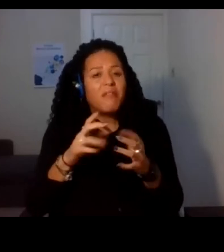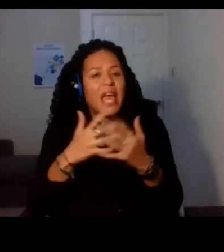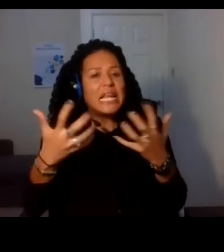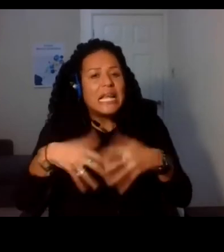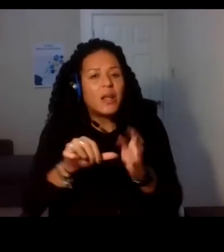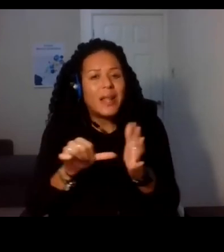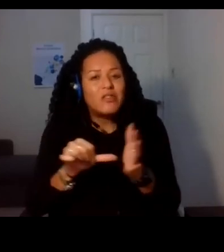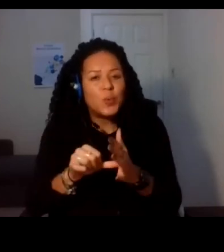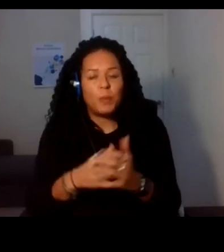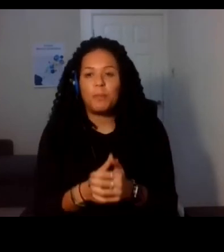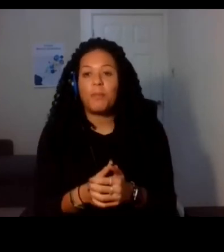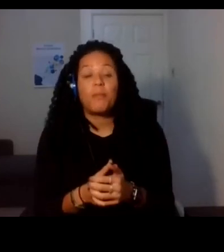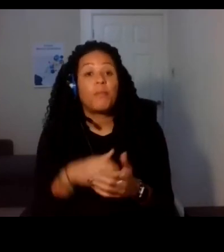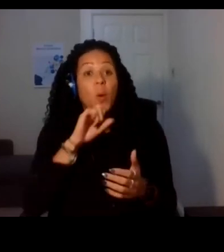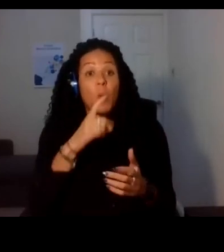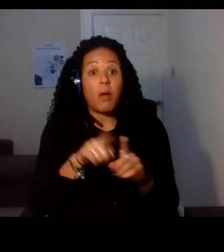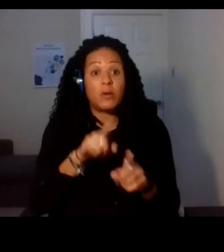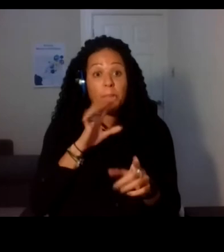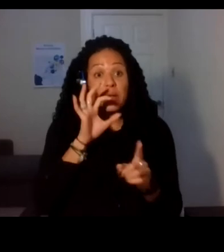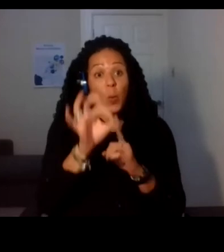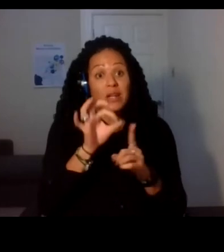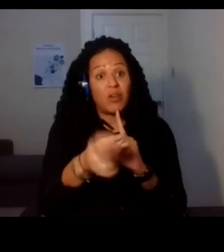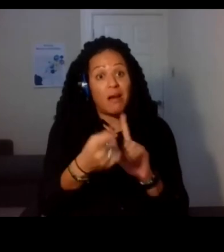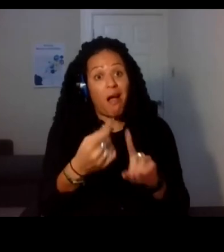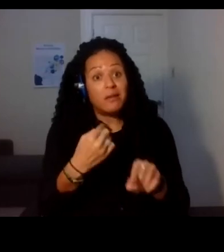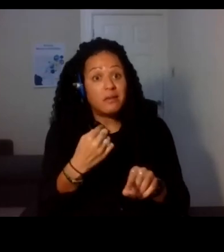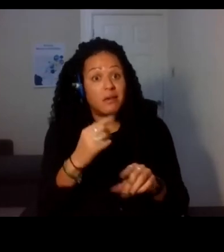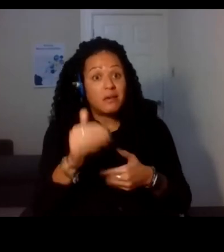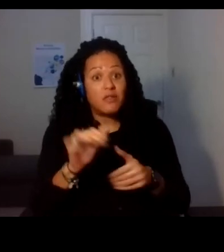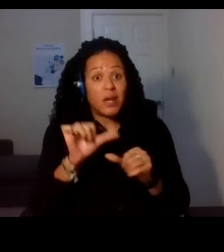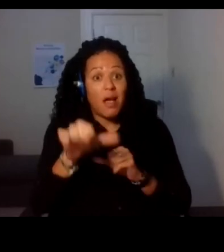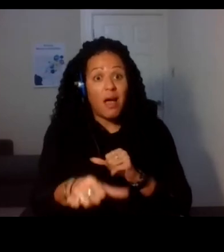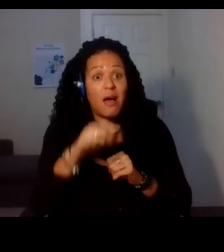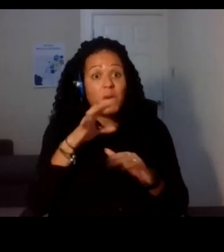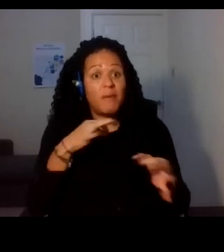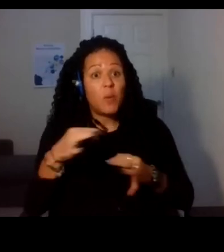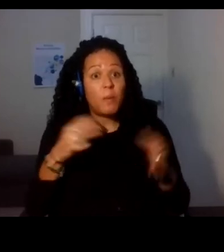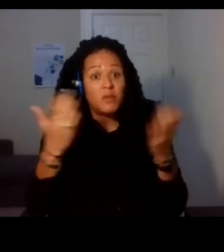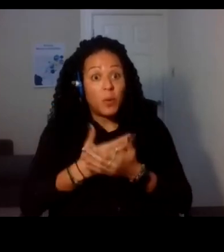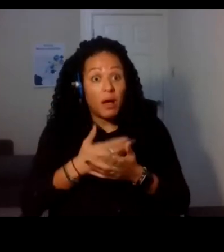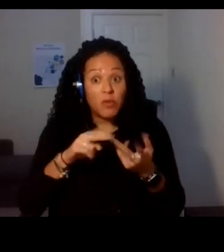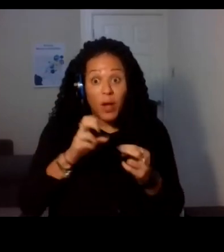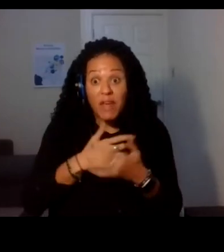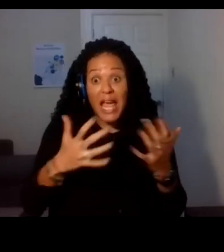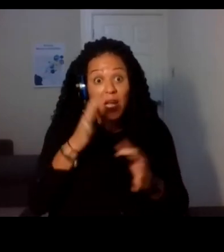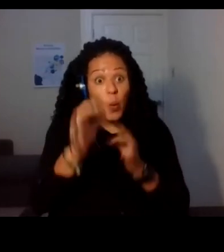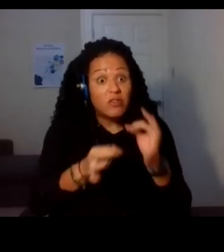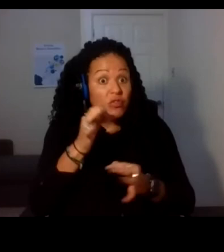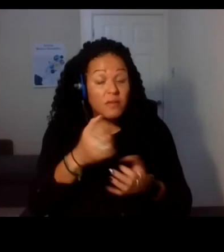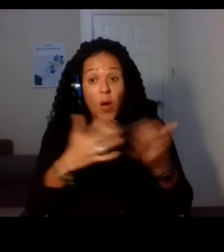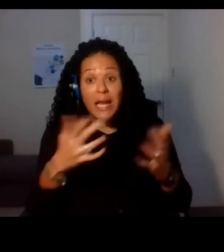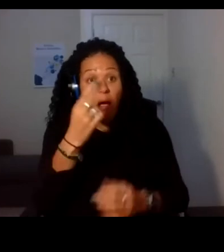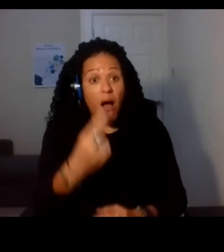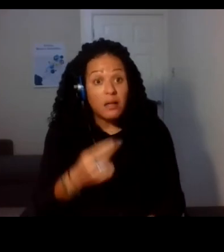issues. There will be a question and answer session after the performance tonight. So if you have any questions for any of our artists